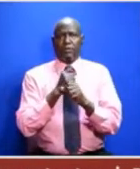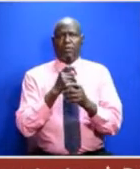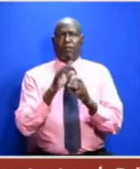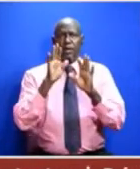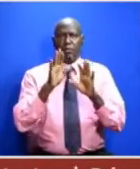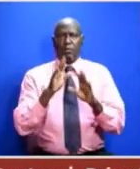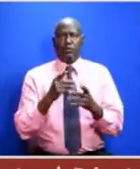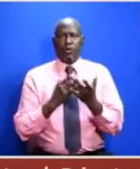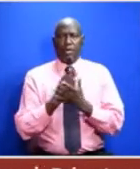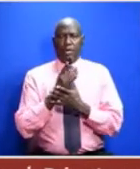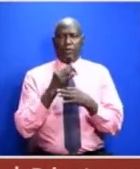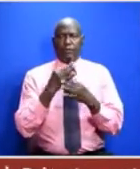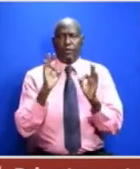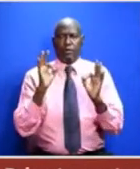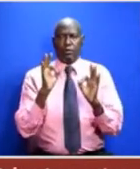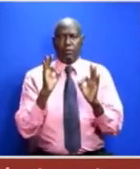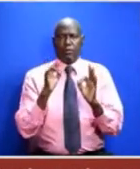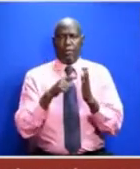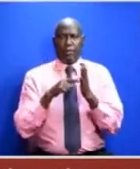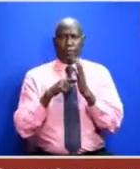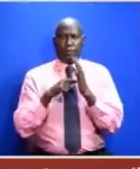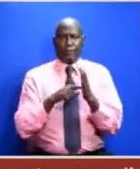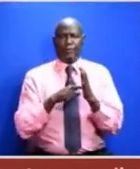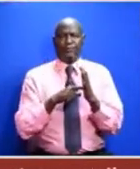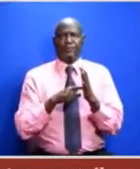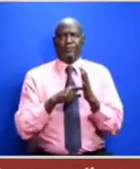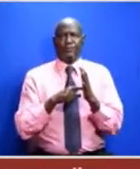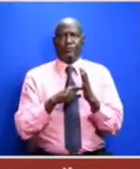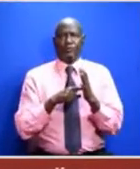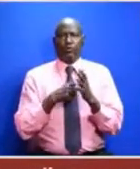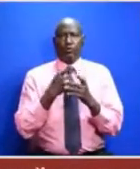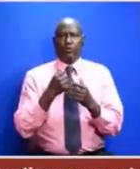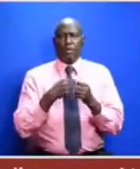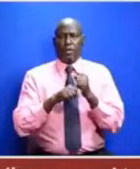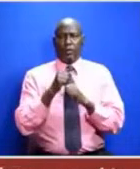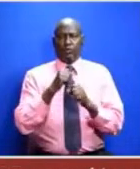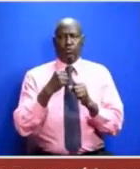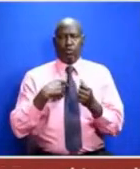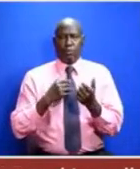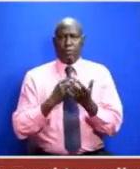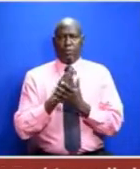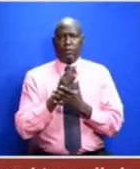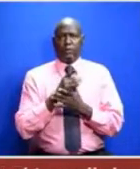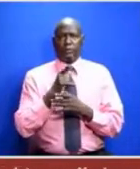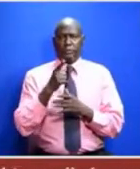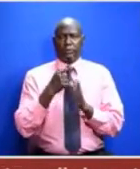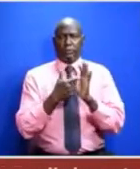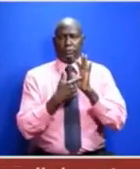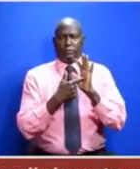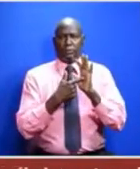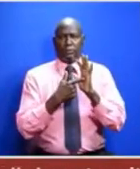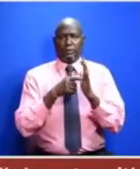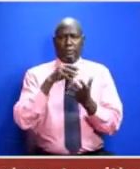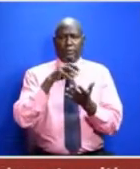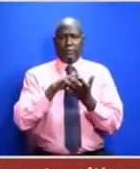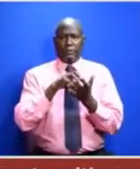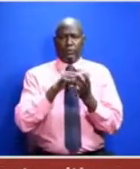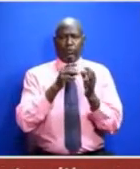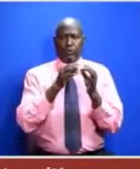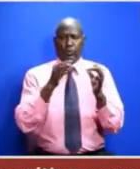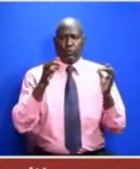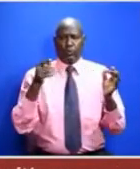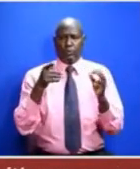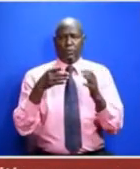freedoms of others. Emphasizing on the importance of upholding human rights, Roslyn highlighted how the prolonged delay of the case has